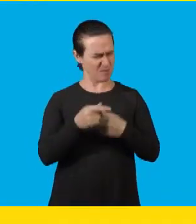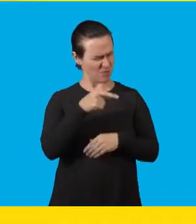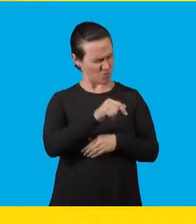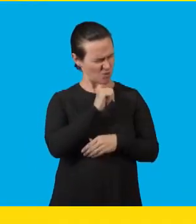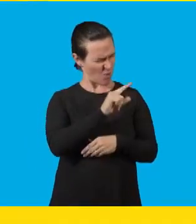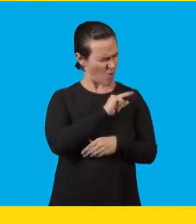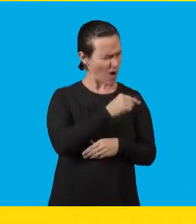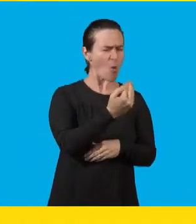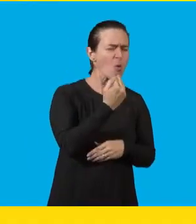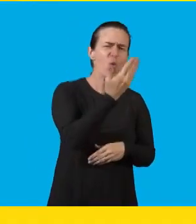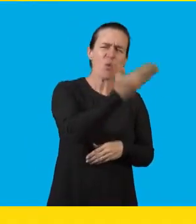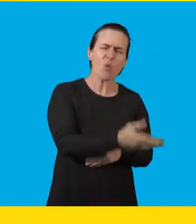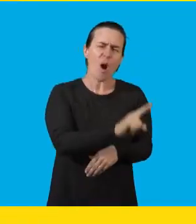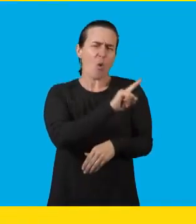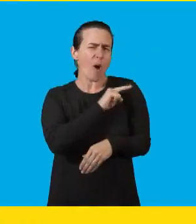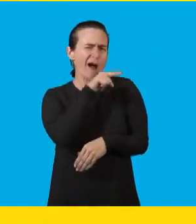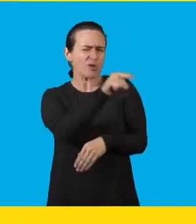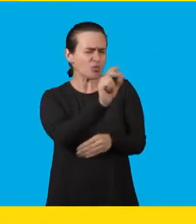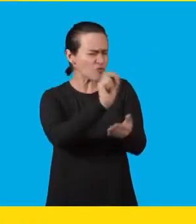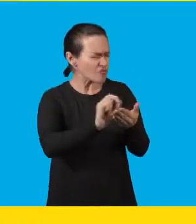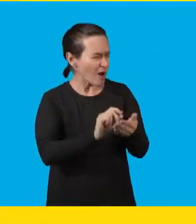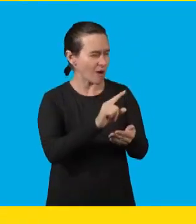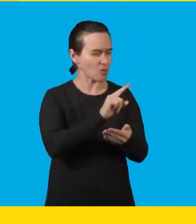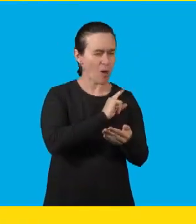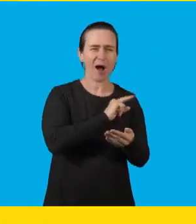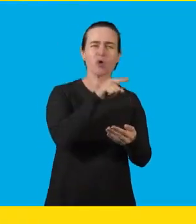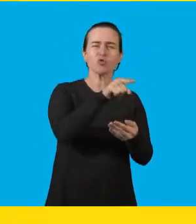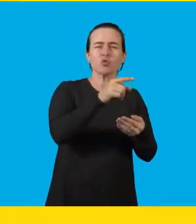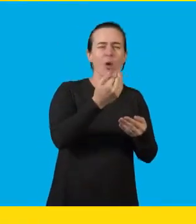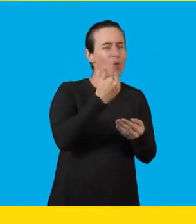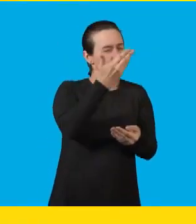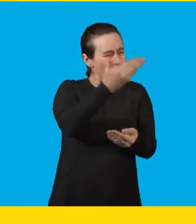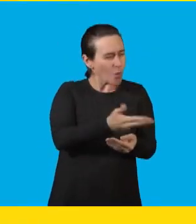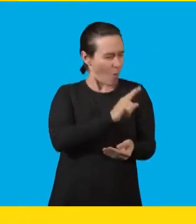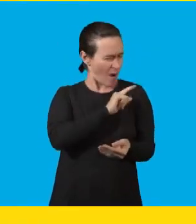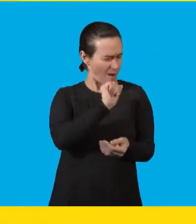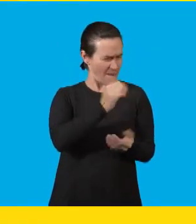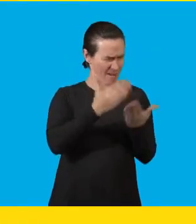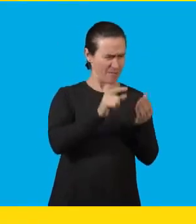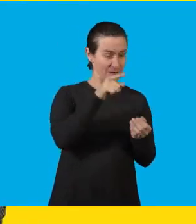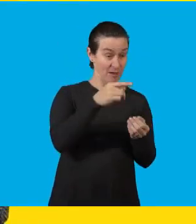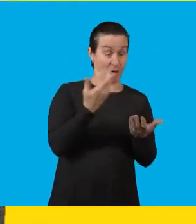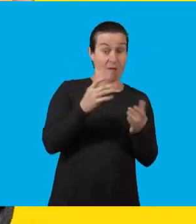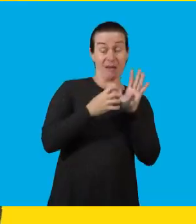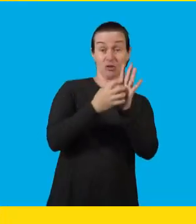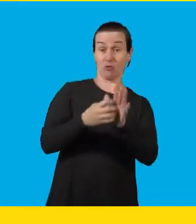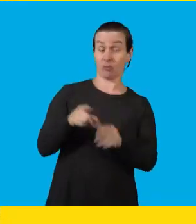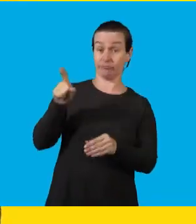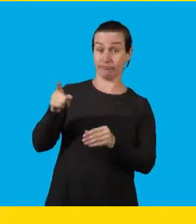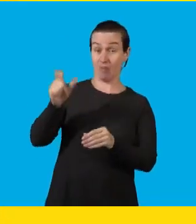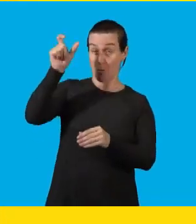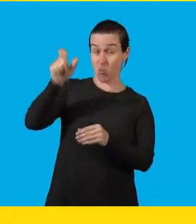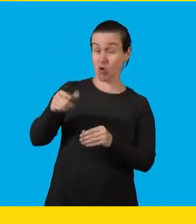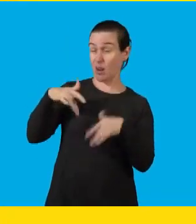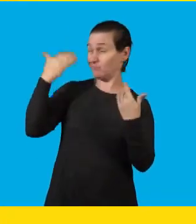say things they say. Who are they? Which ideology or school of thought do they subscribe to? Because someone who's a communist